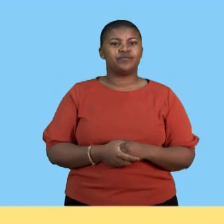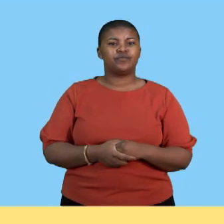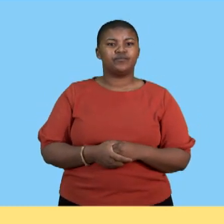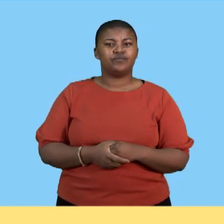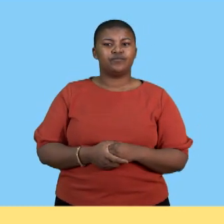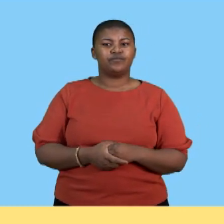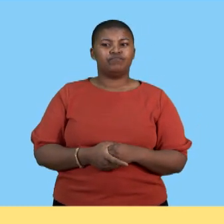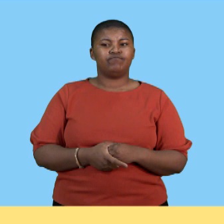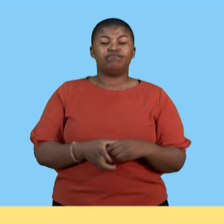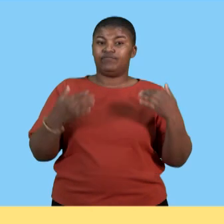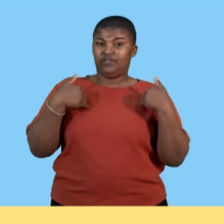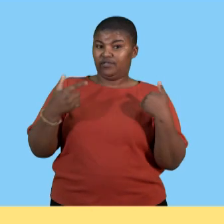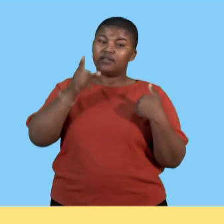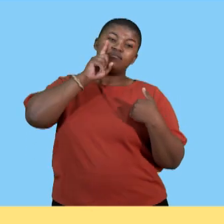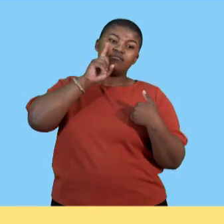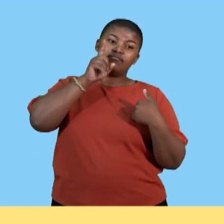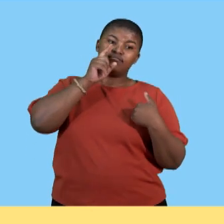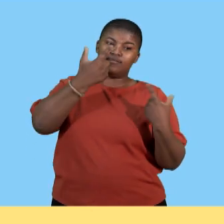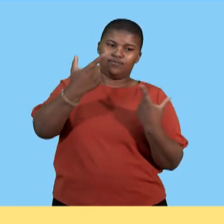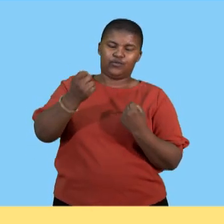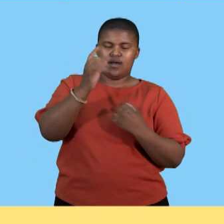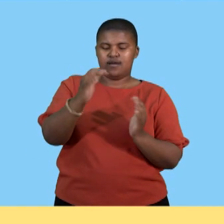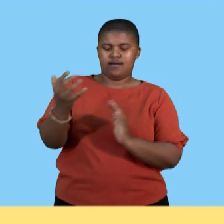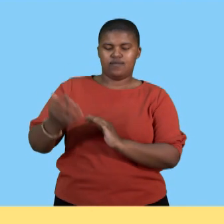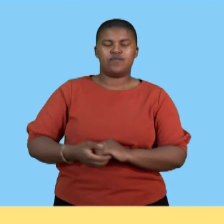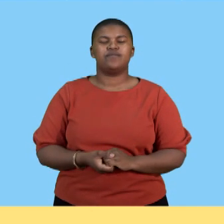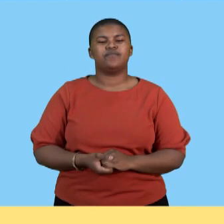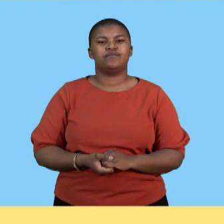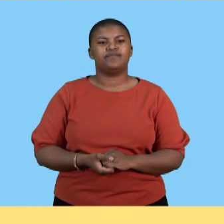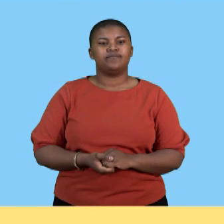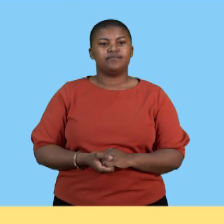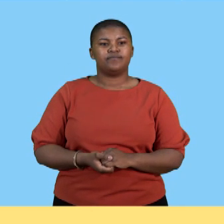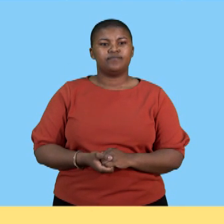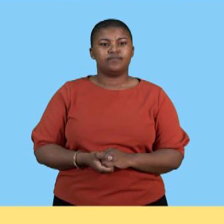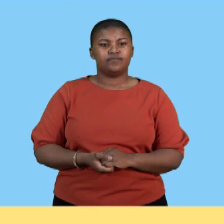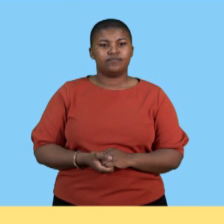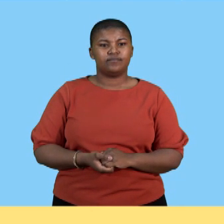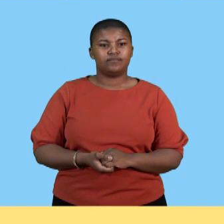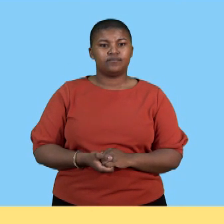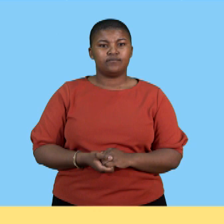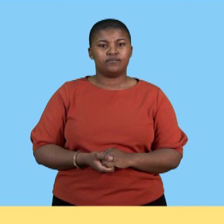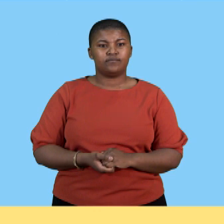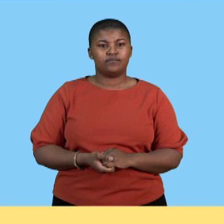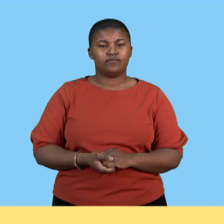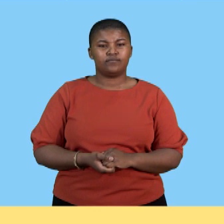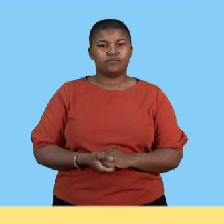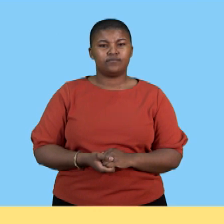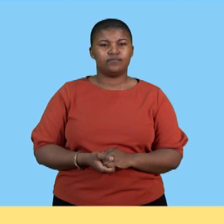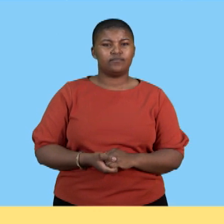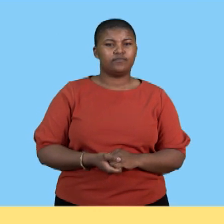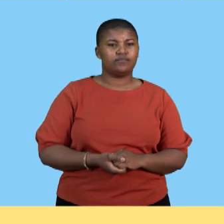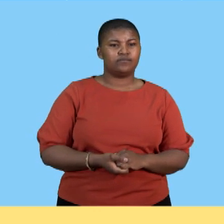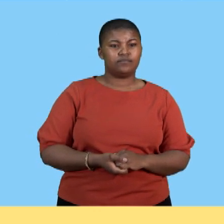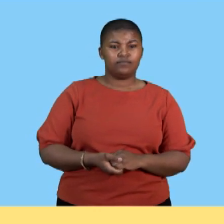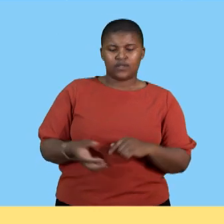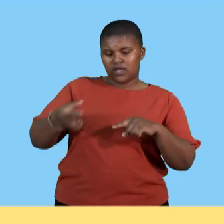so let us go and see what we can do. All right, so to begin with,